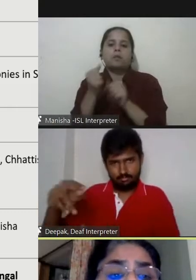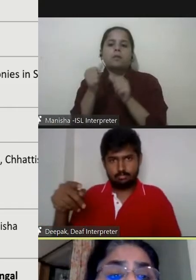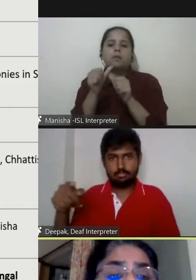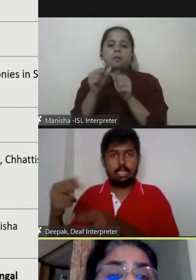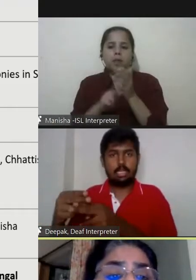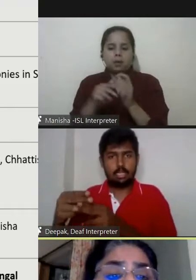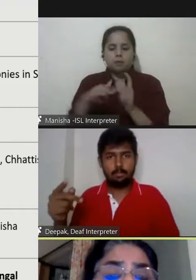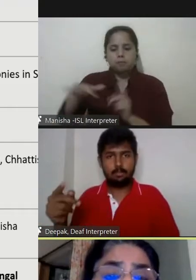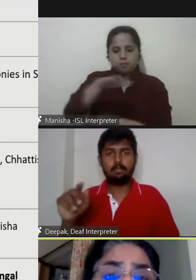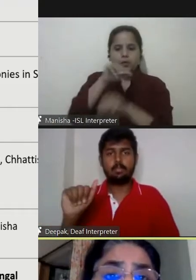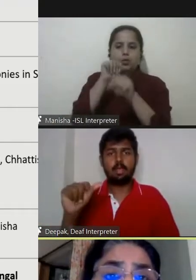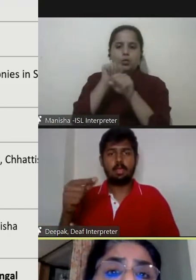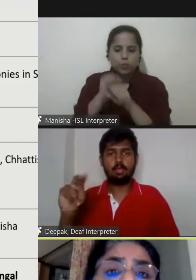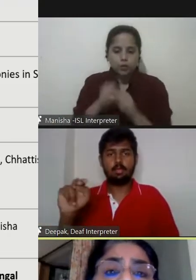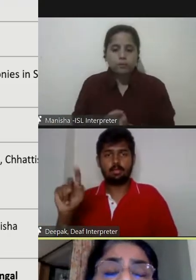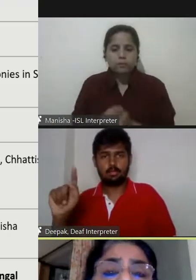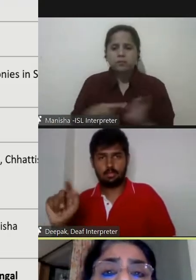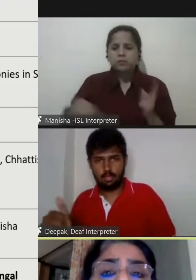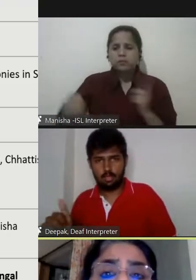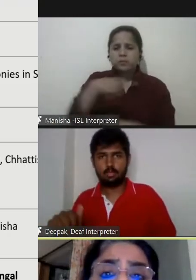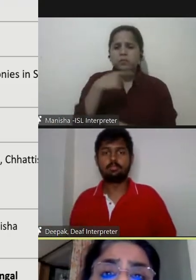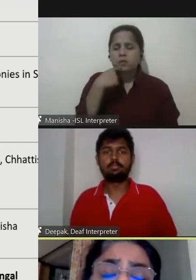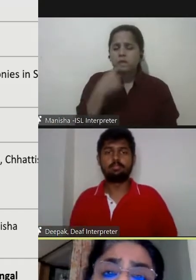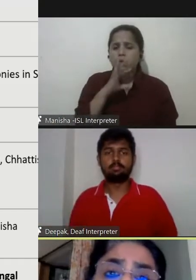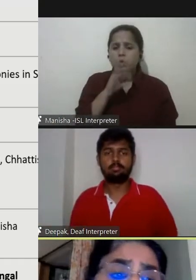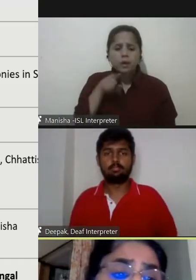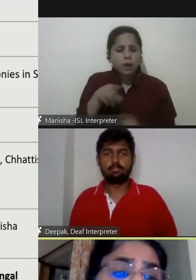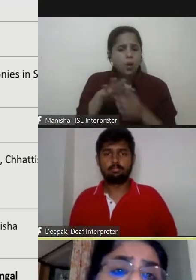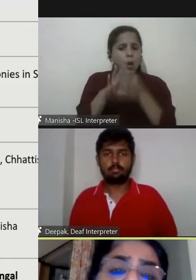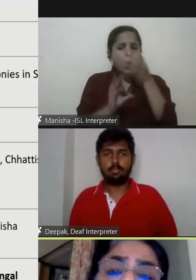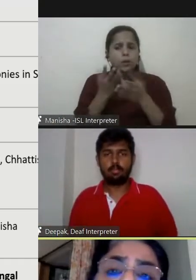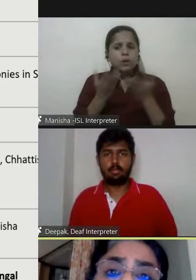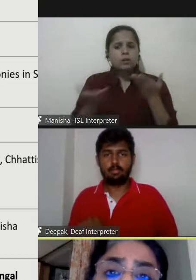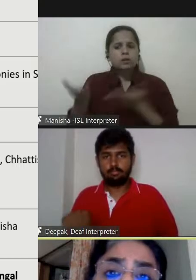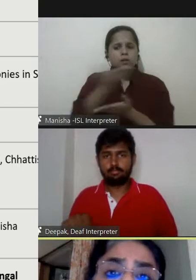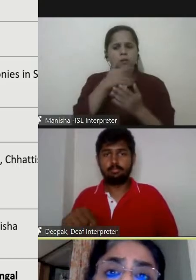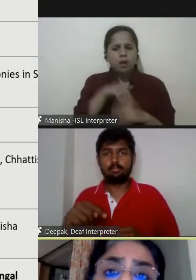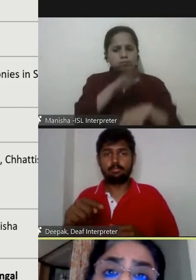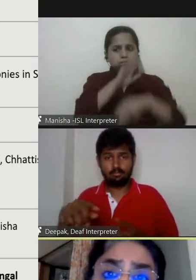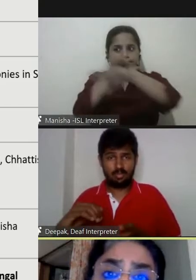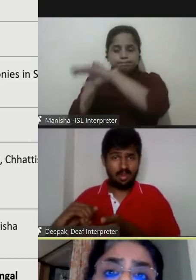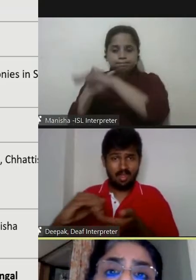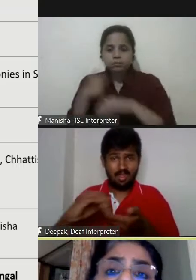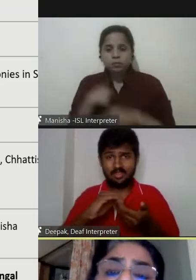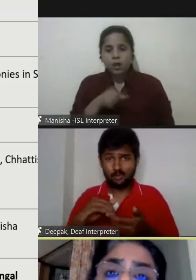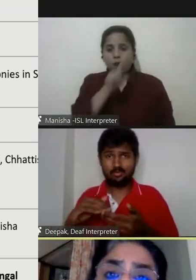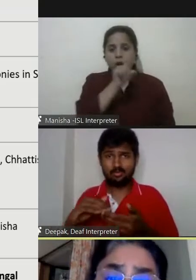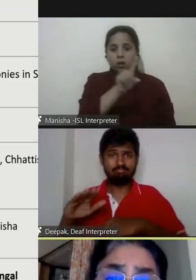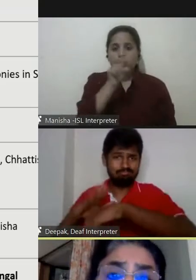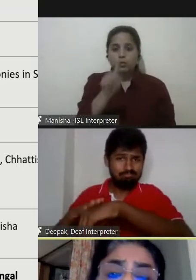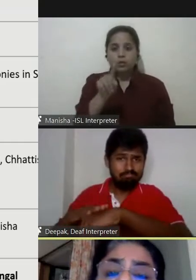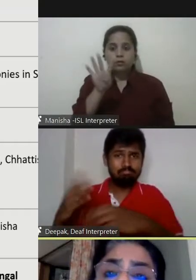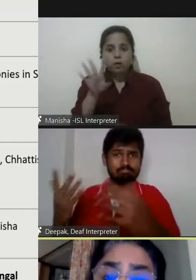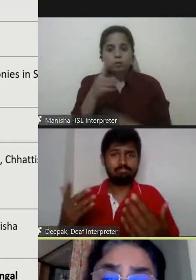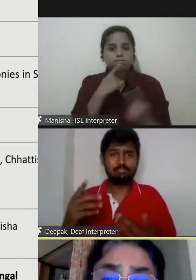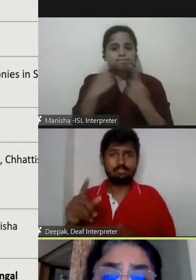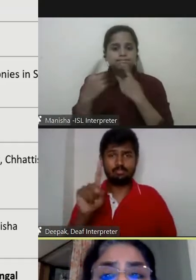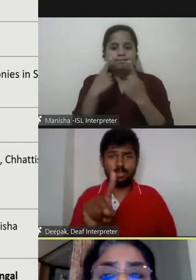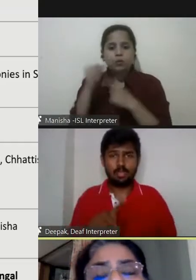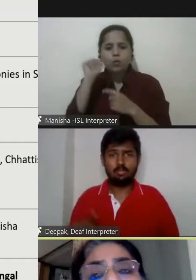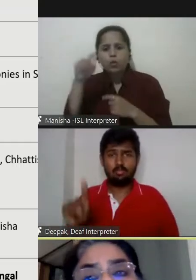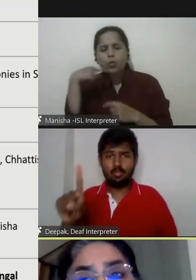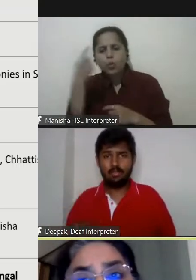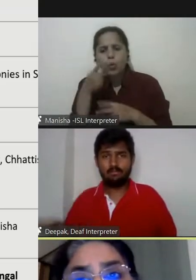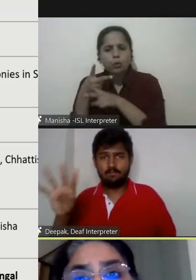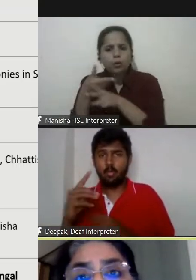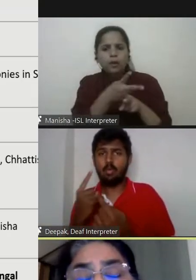In these organizations and through these organizations, we spoke to 114 people, their caregivers,